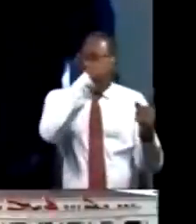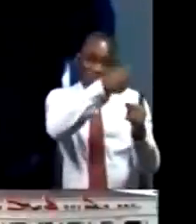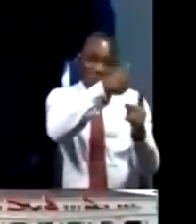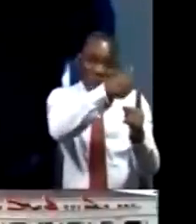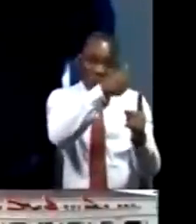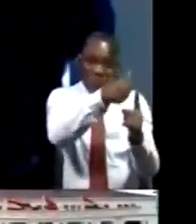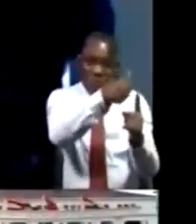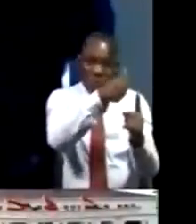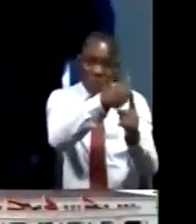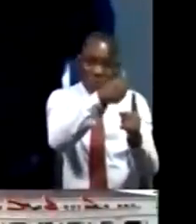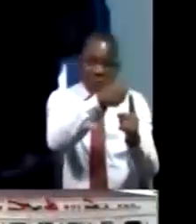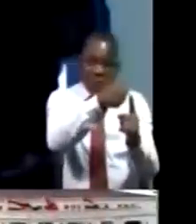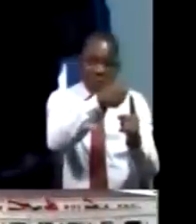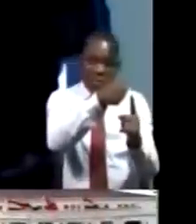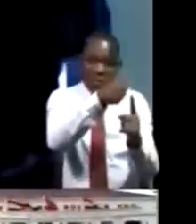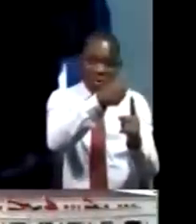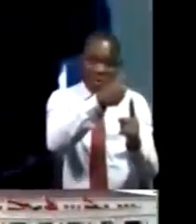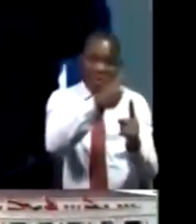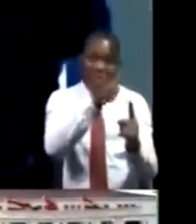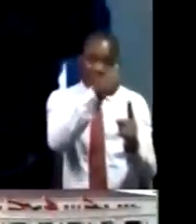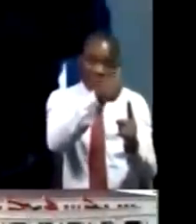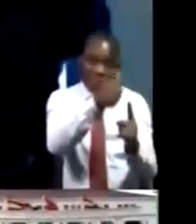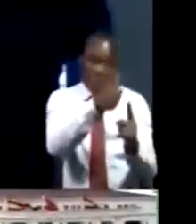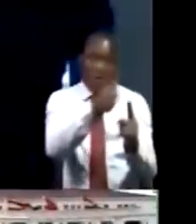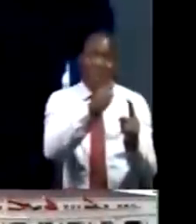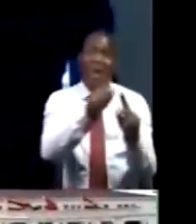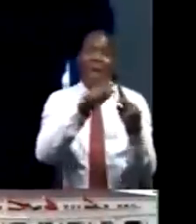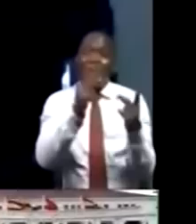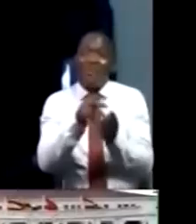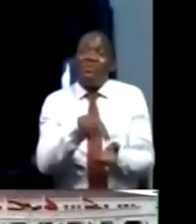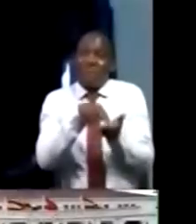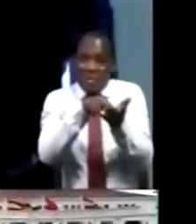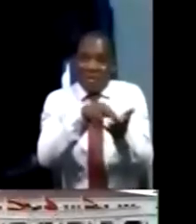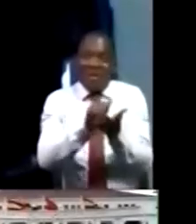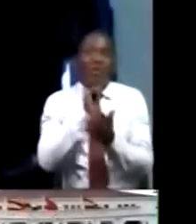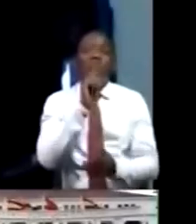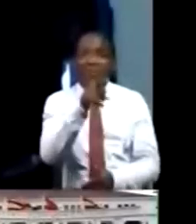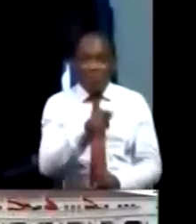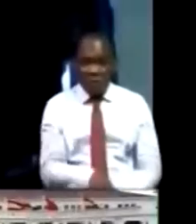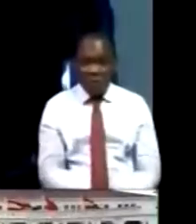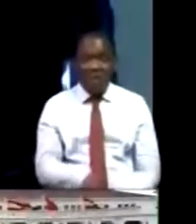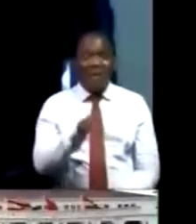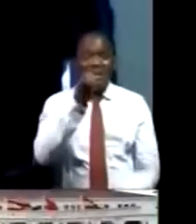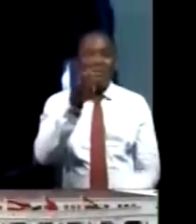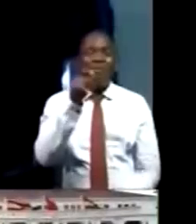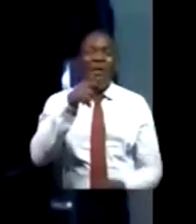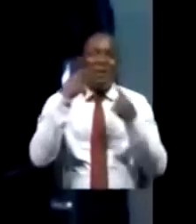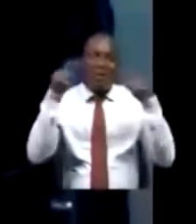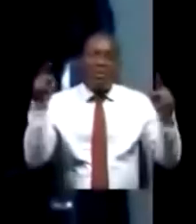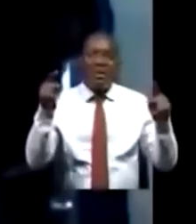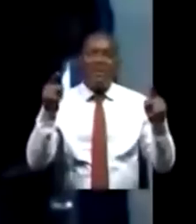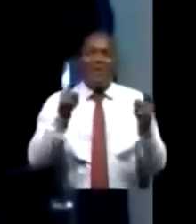it is your client that you are representing. It is your client that is being untruthful. She is supposed to declare